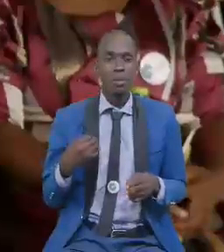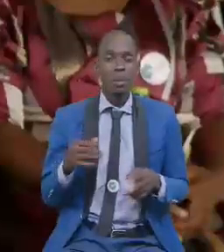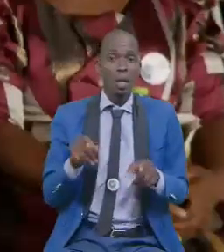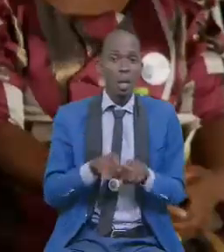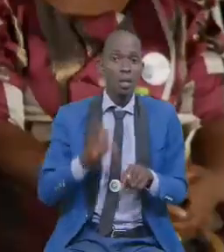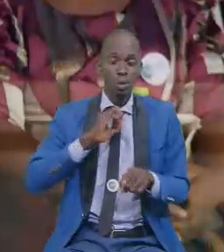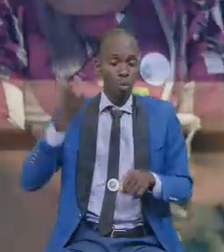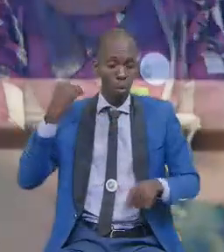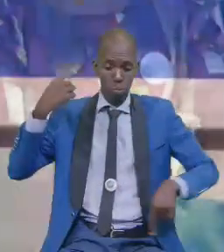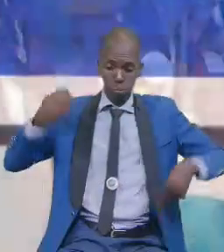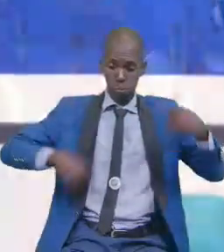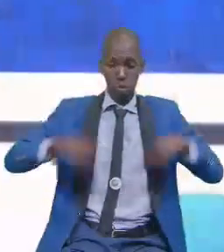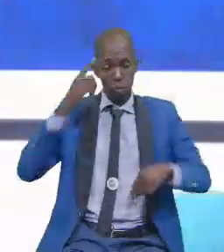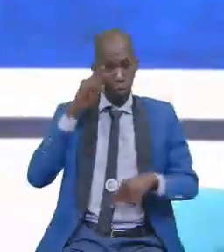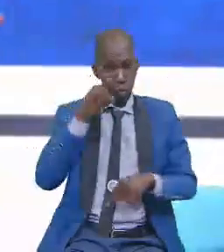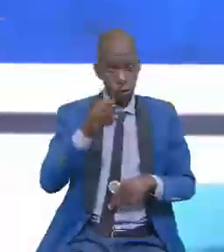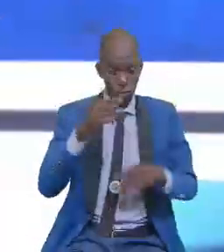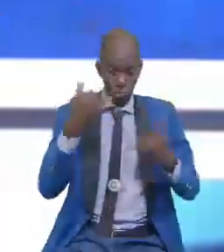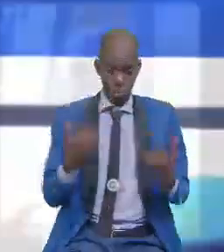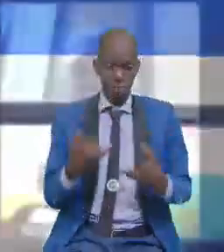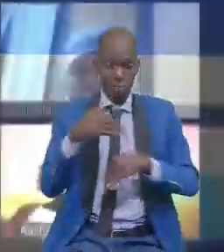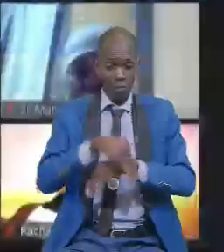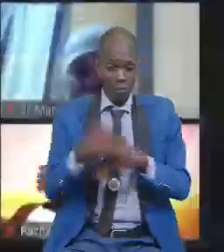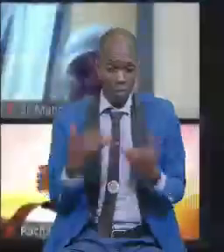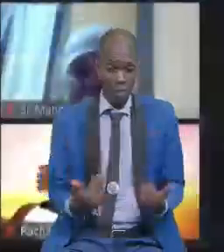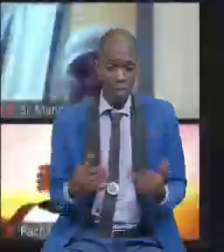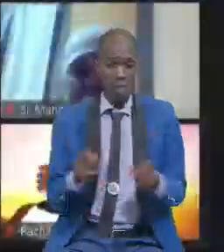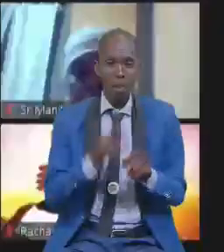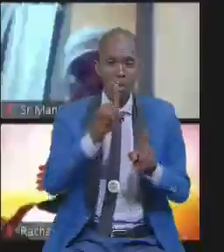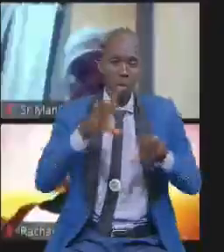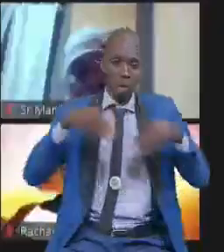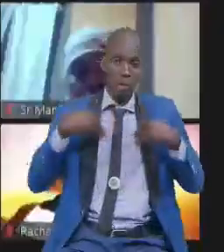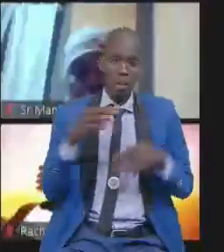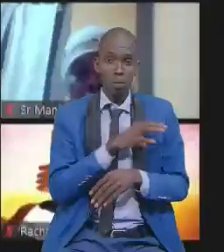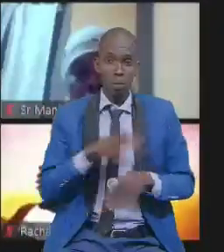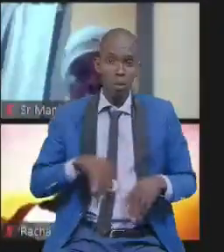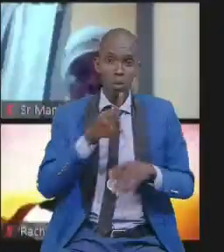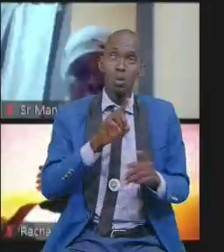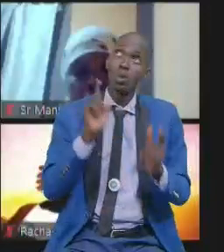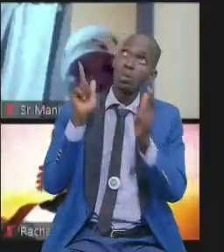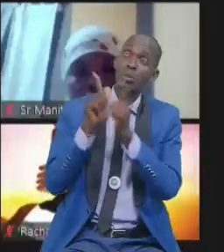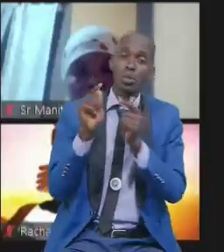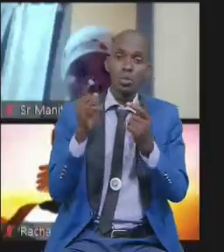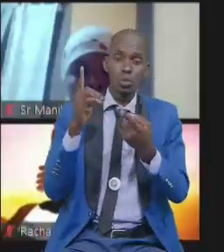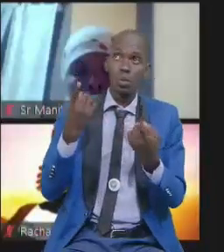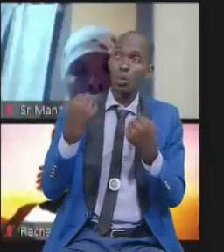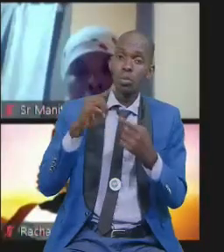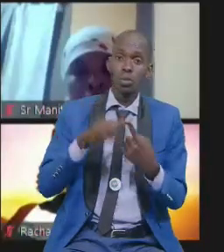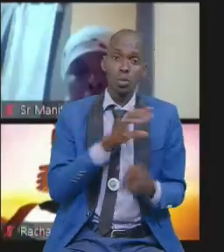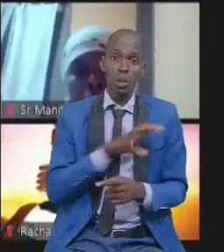you. Tonight, now, as you come to Christ and you come into his light,